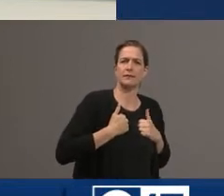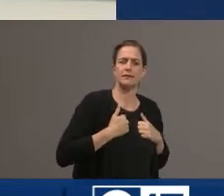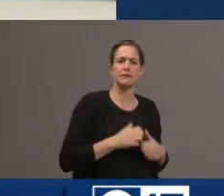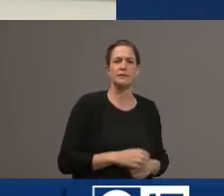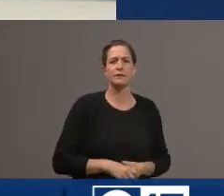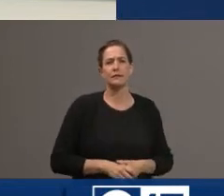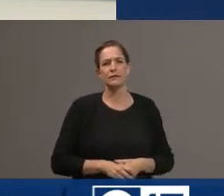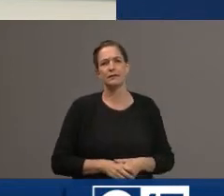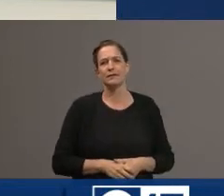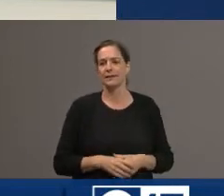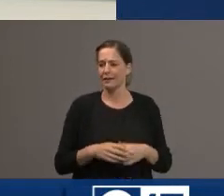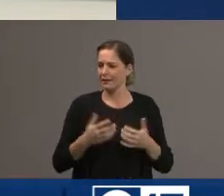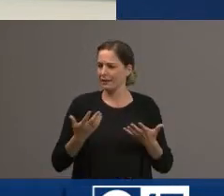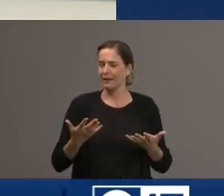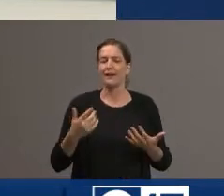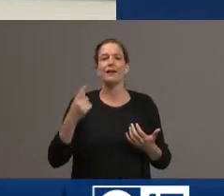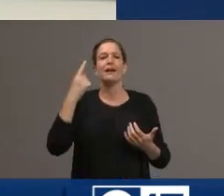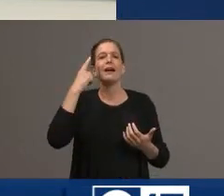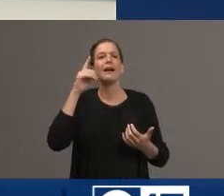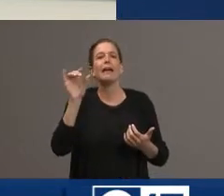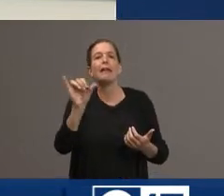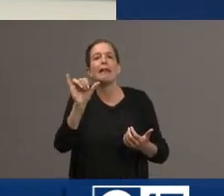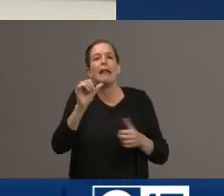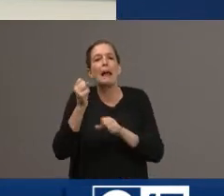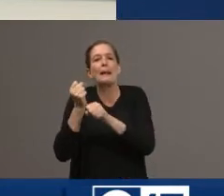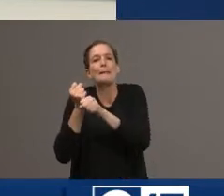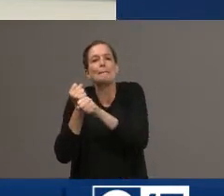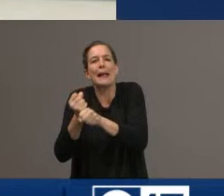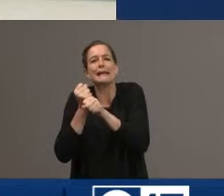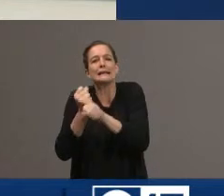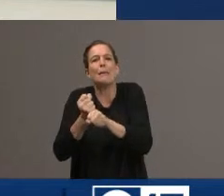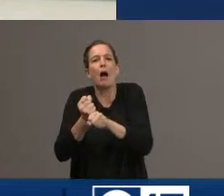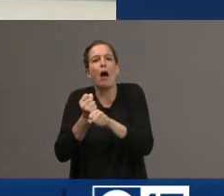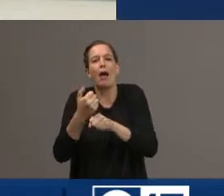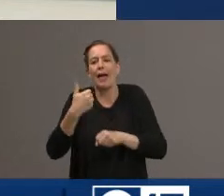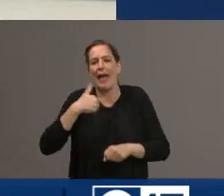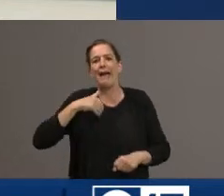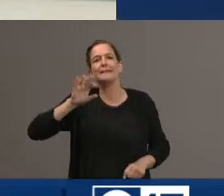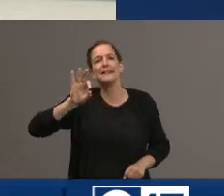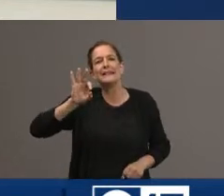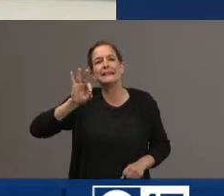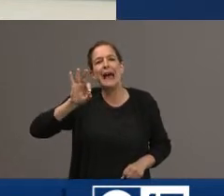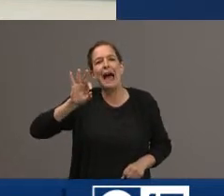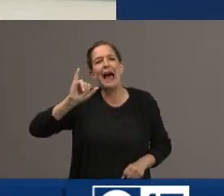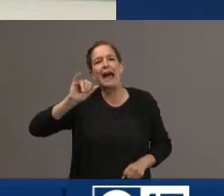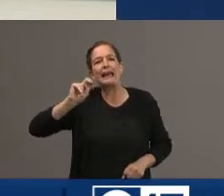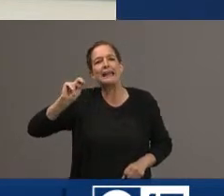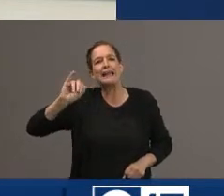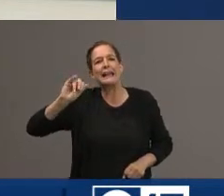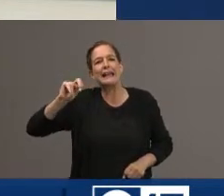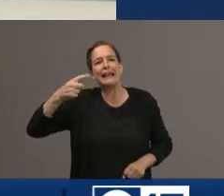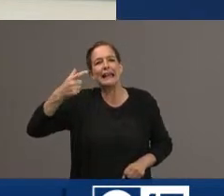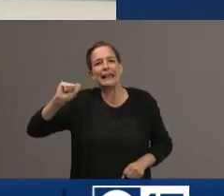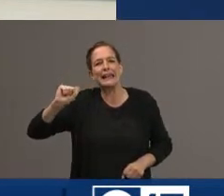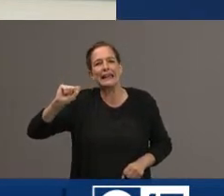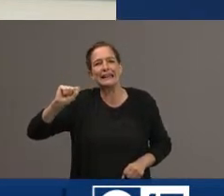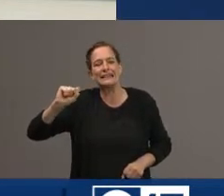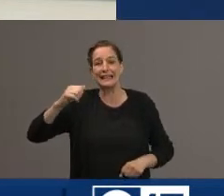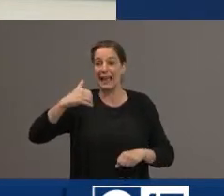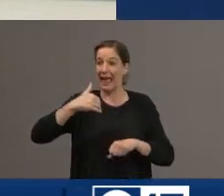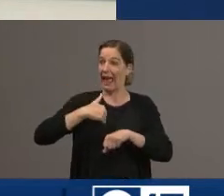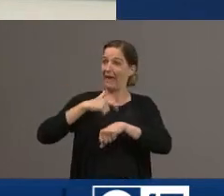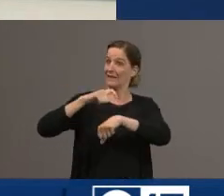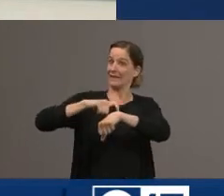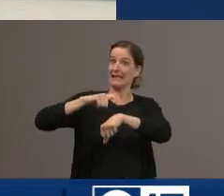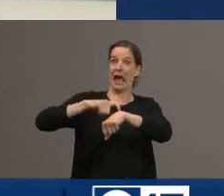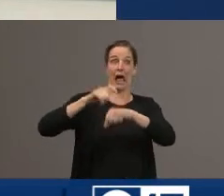a 9-inning game. So there's no time frame, and these can be long innings, and